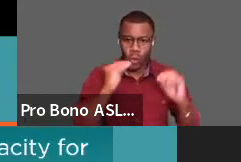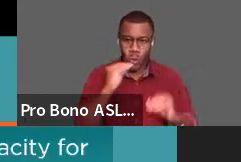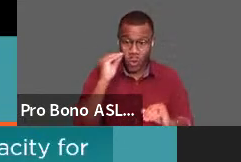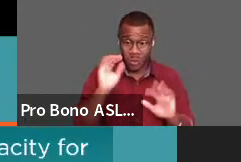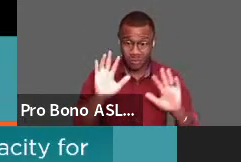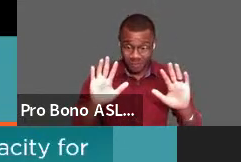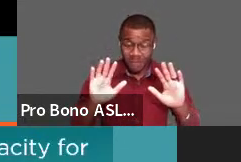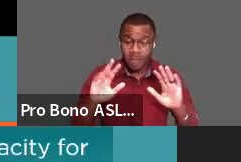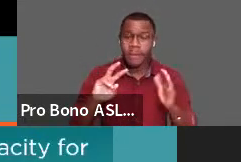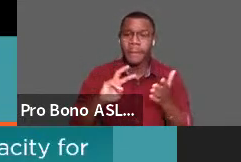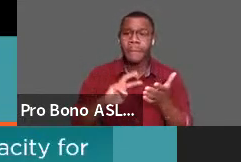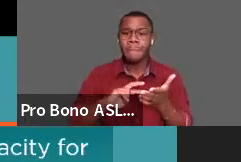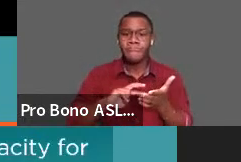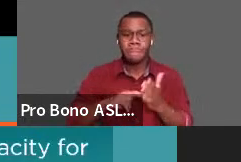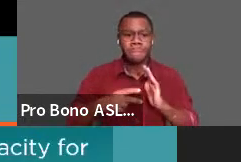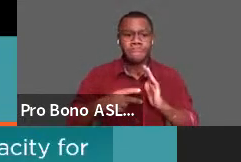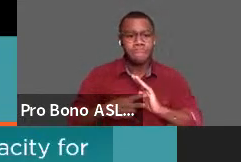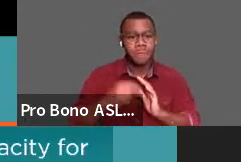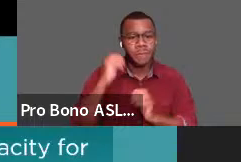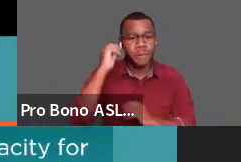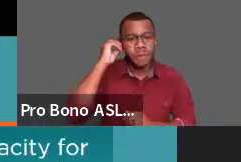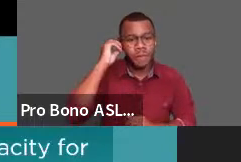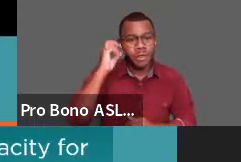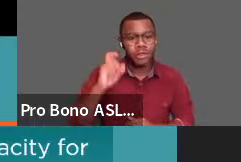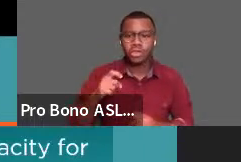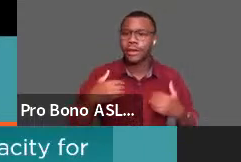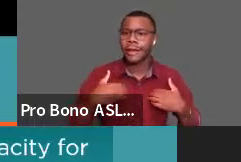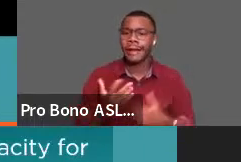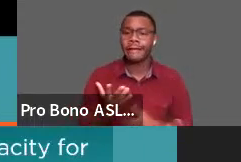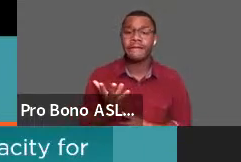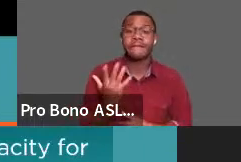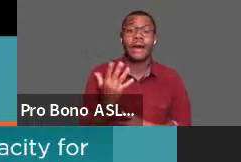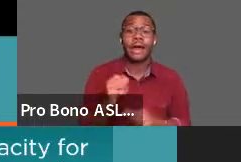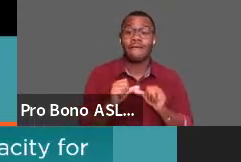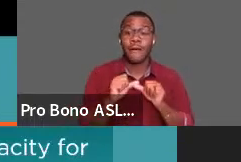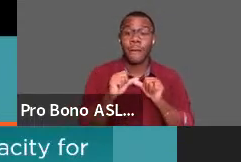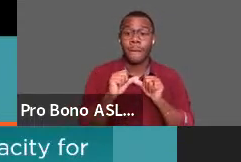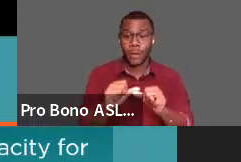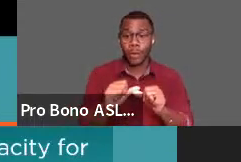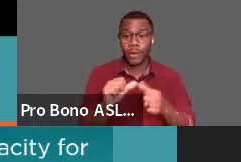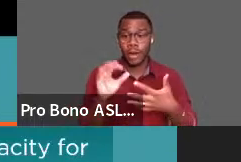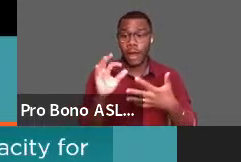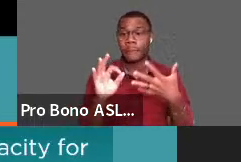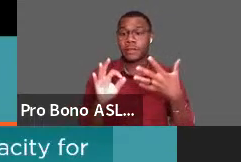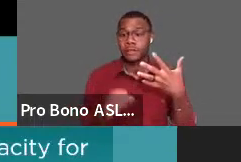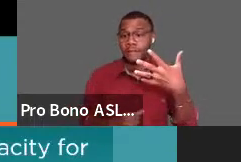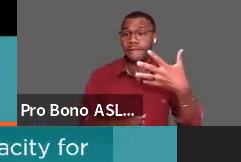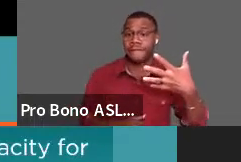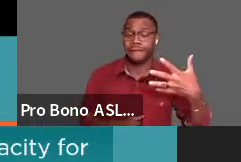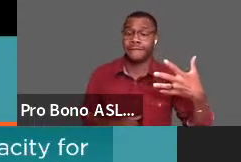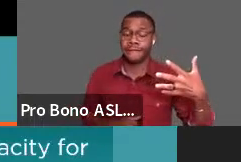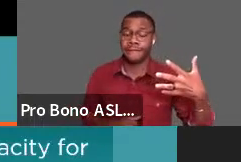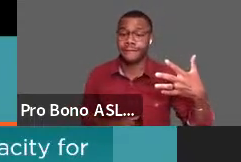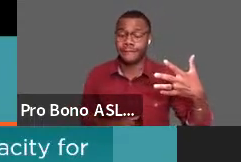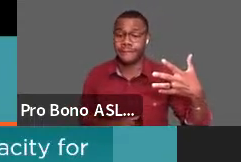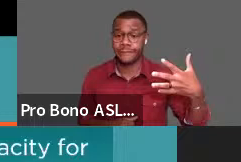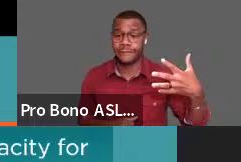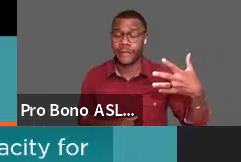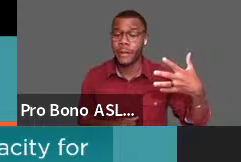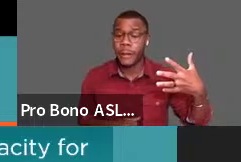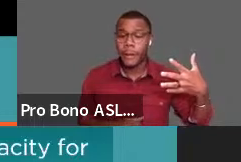interim bed, 5 permanent options. That will allow us to really move the pipeline of people that are